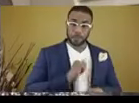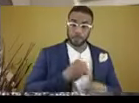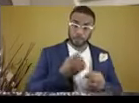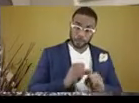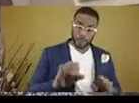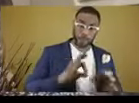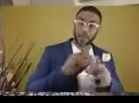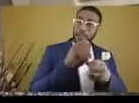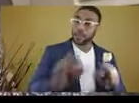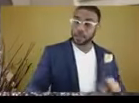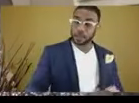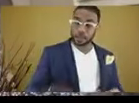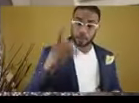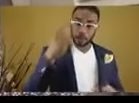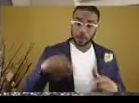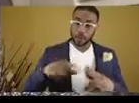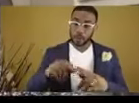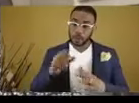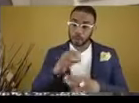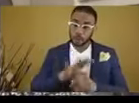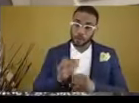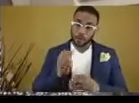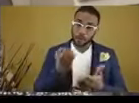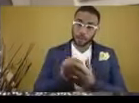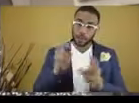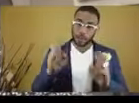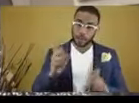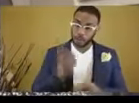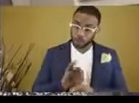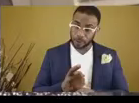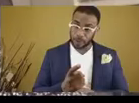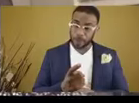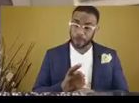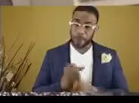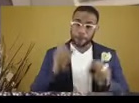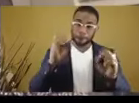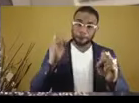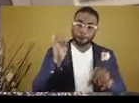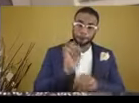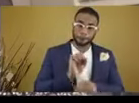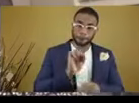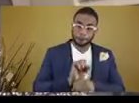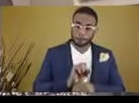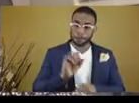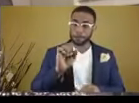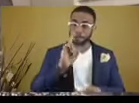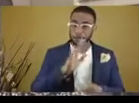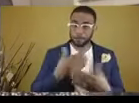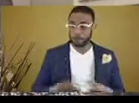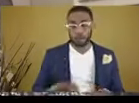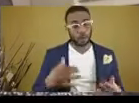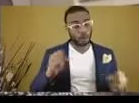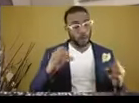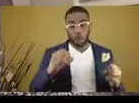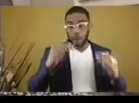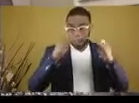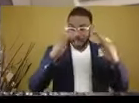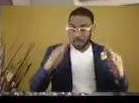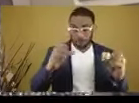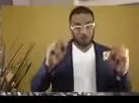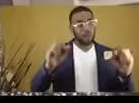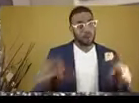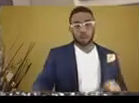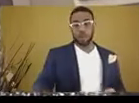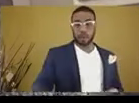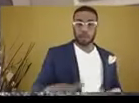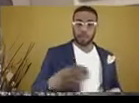men, it was COVID as an economic issue, right? Extraordinary job loss, housing,